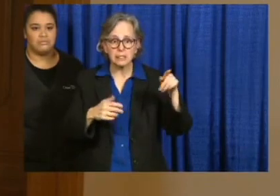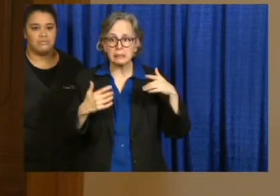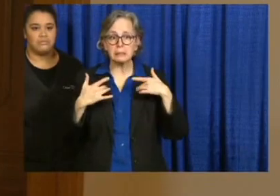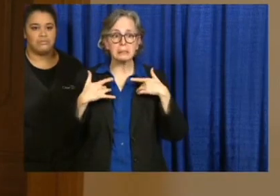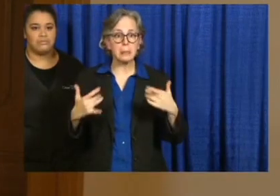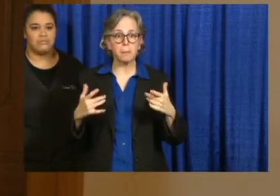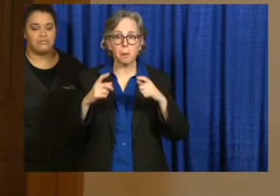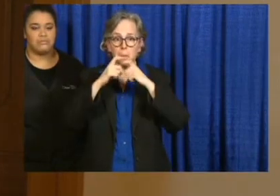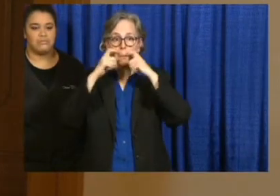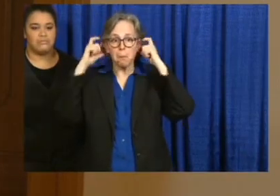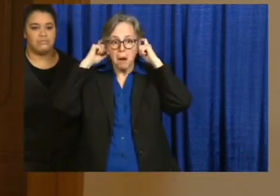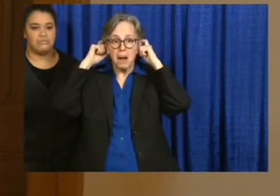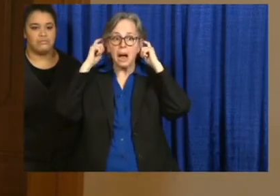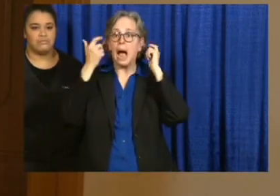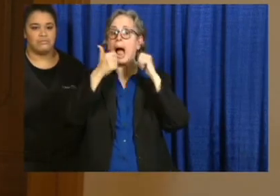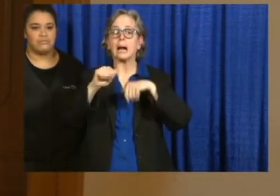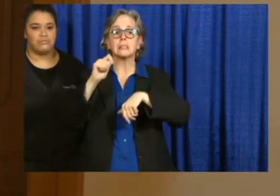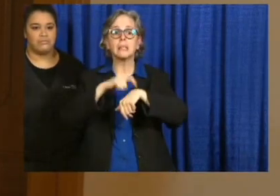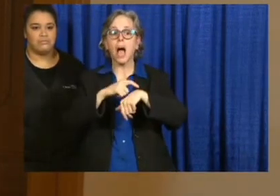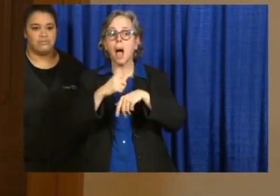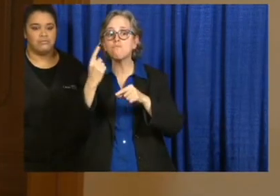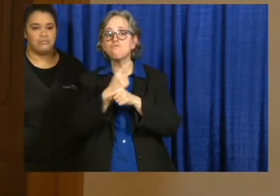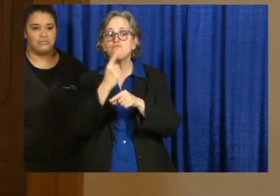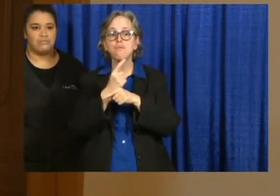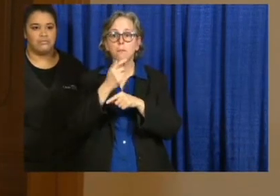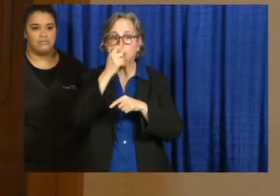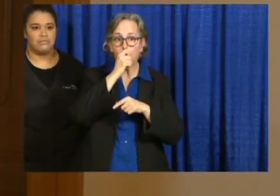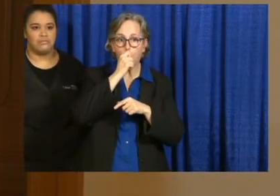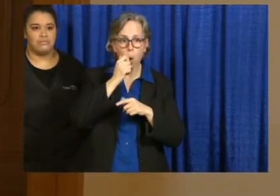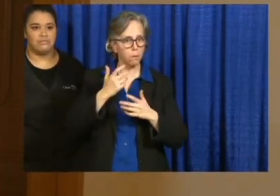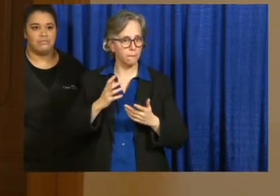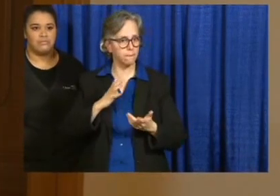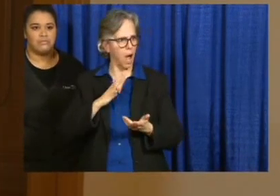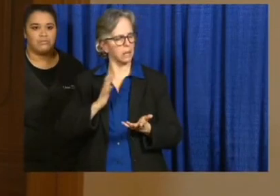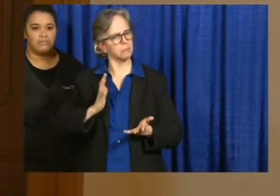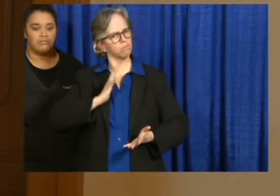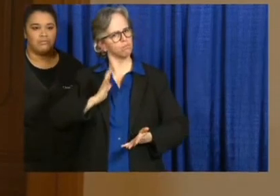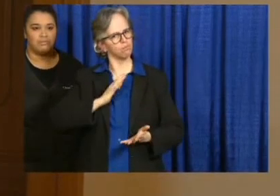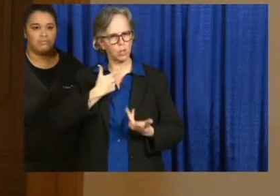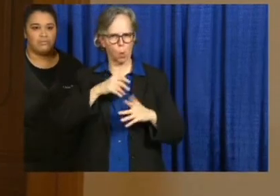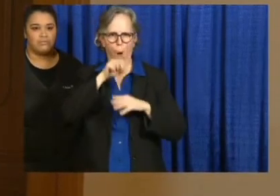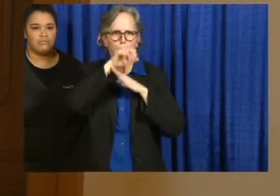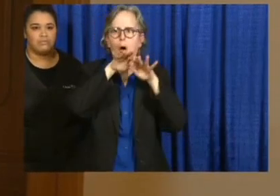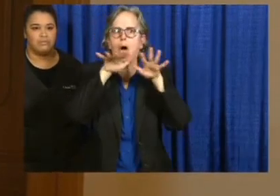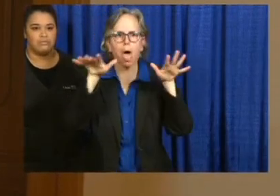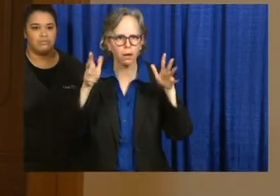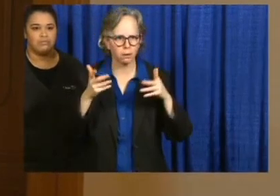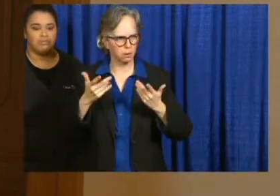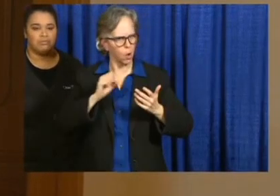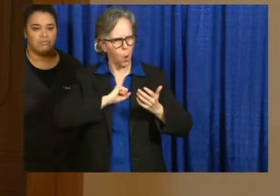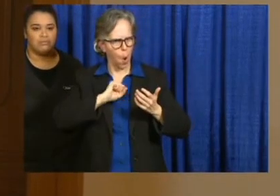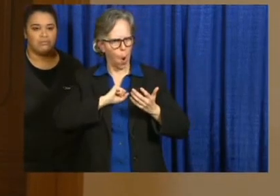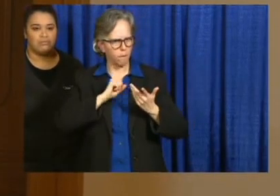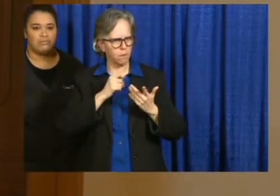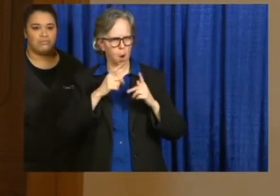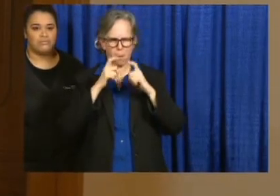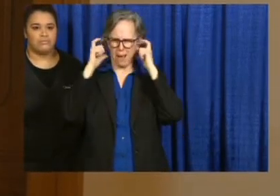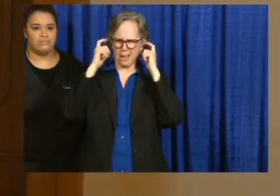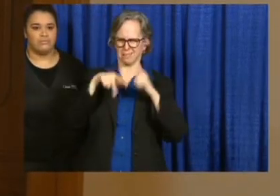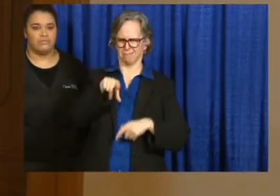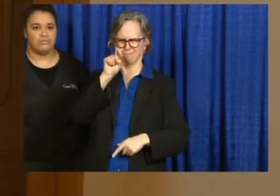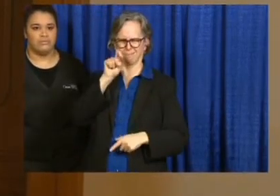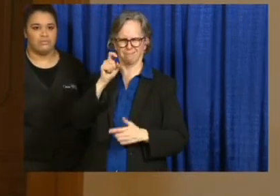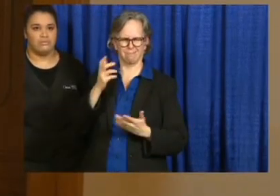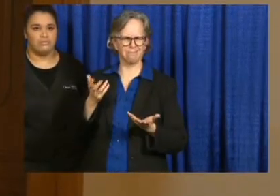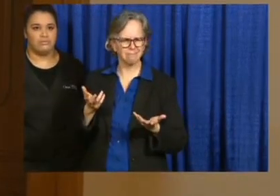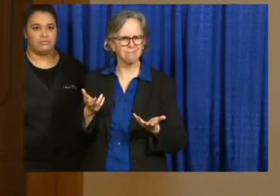the spread of disease. And you're sort of looked at funny if you're out and coughing without one. But if you're using the surgical mask,